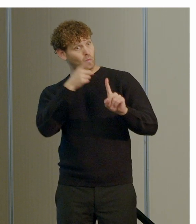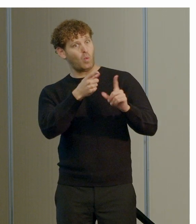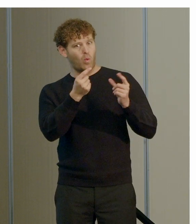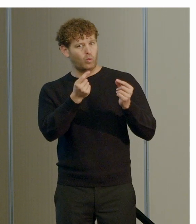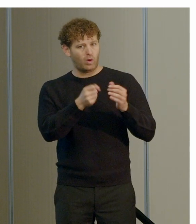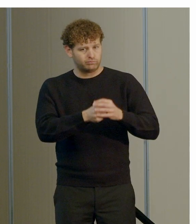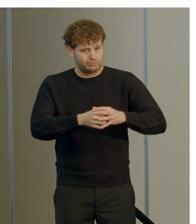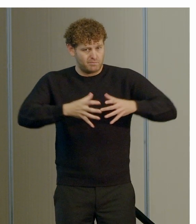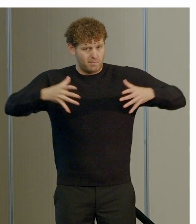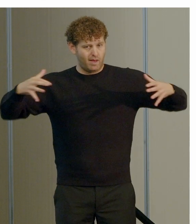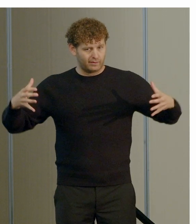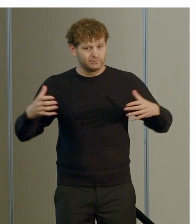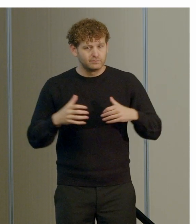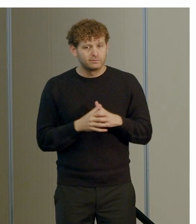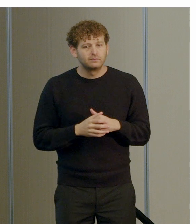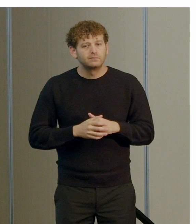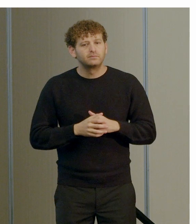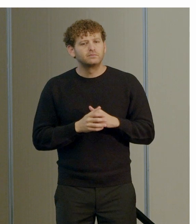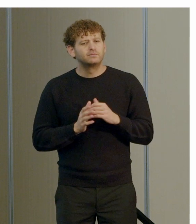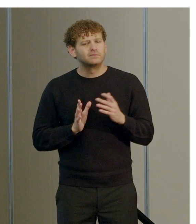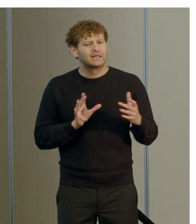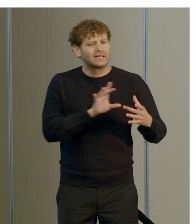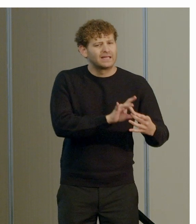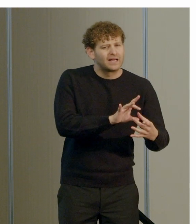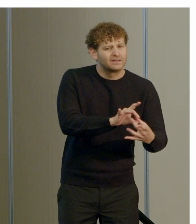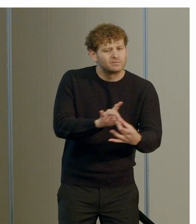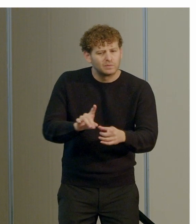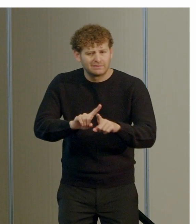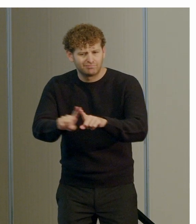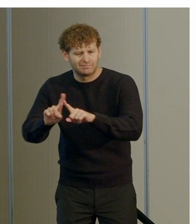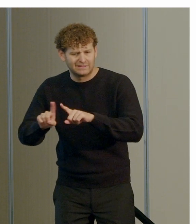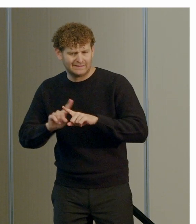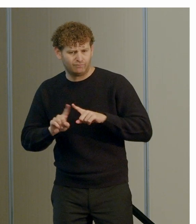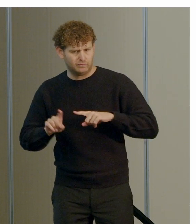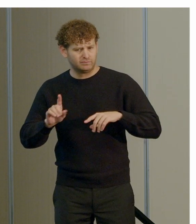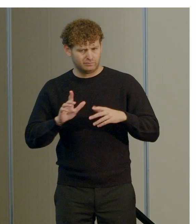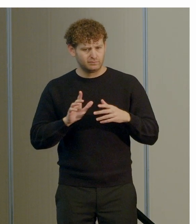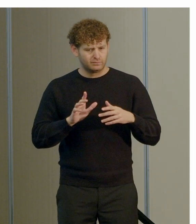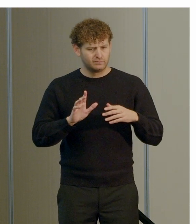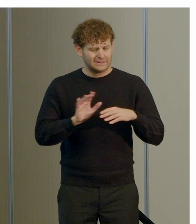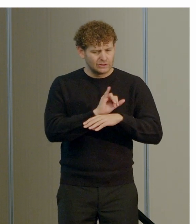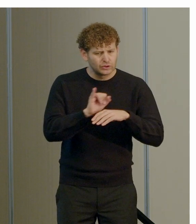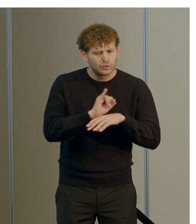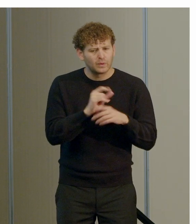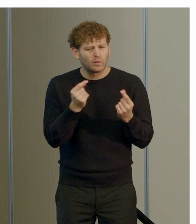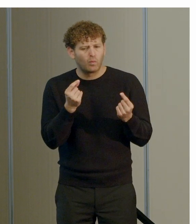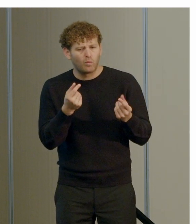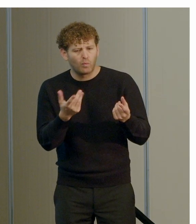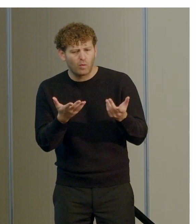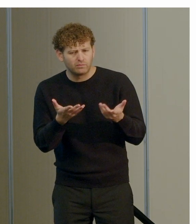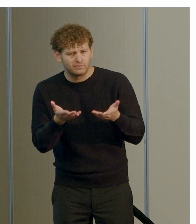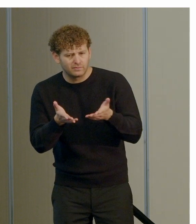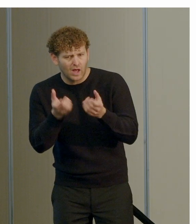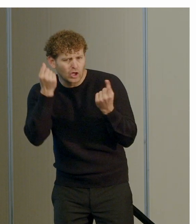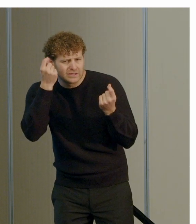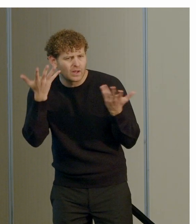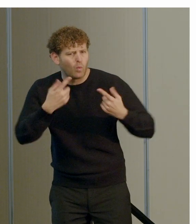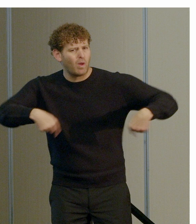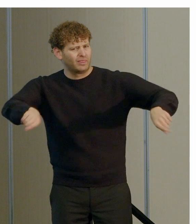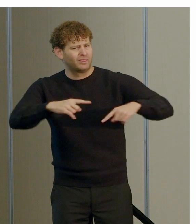better understand what we're asking for with Section 508. And we call it the